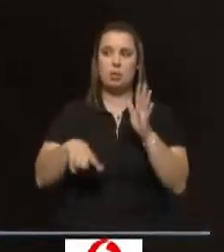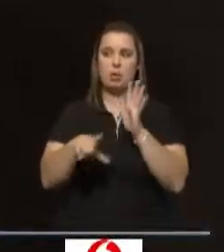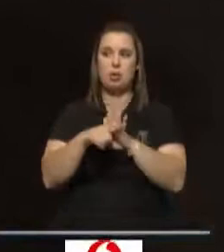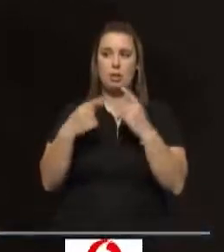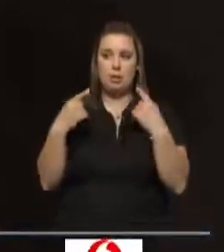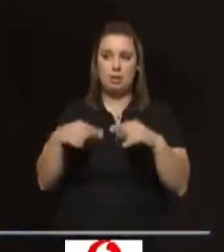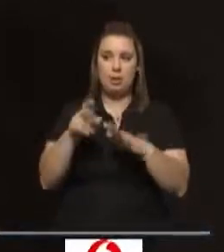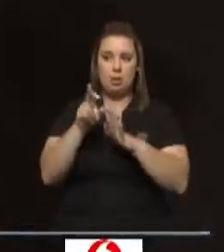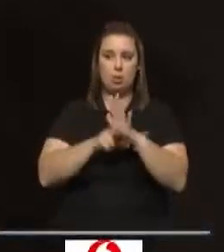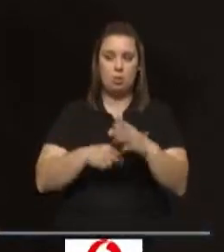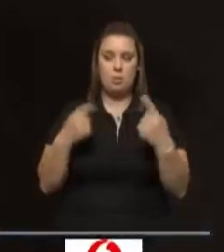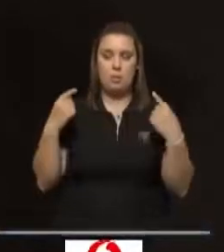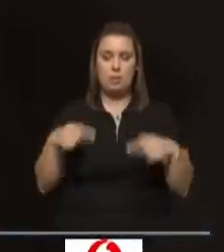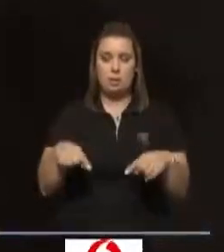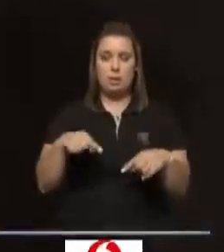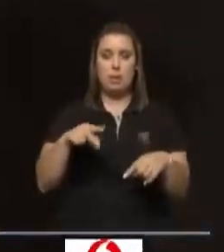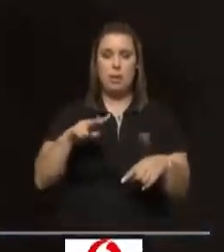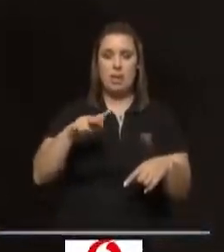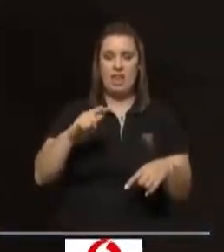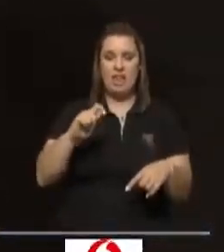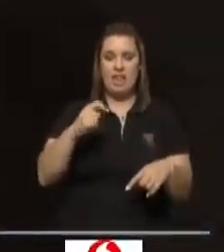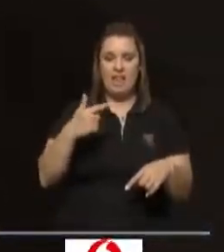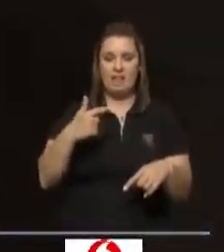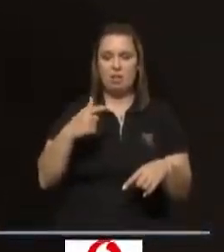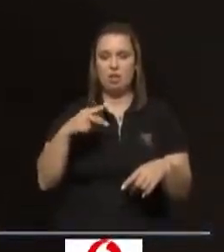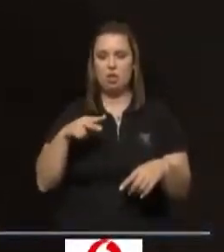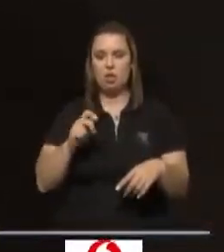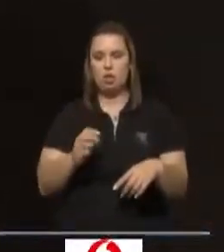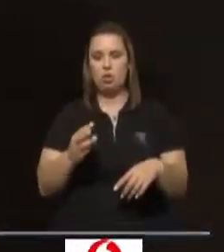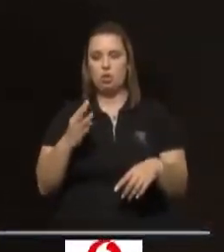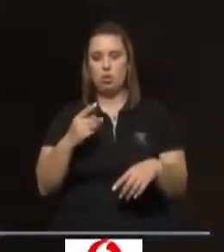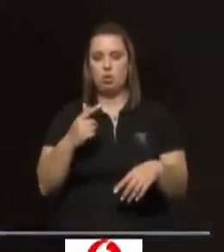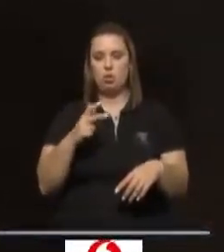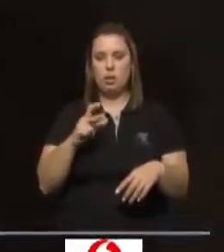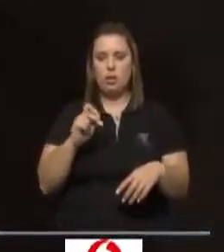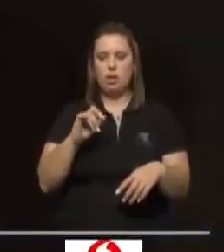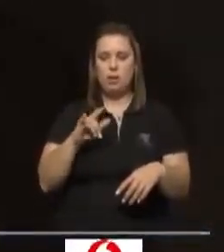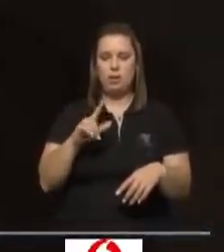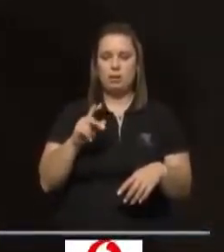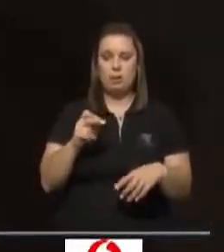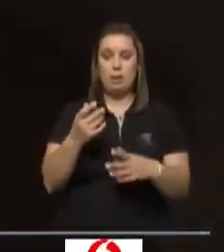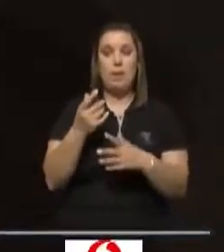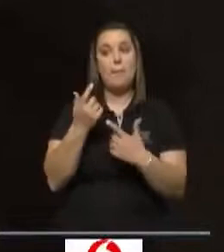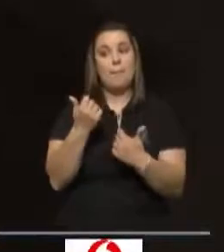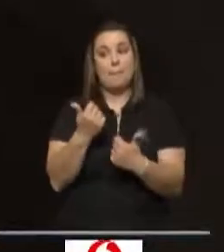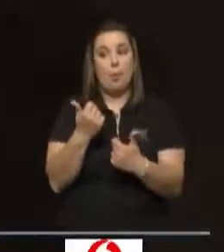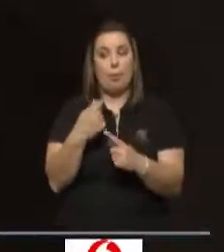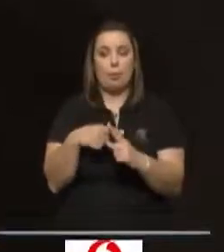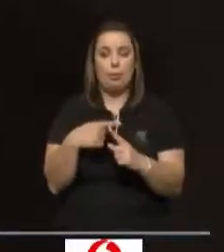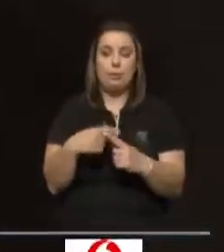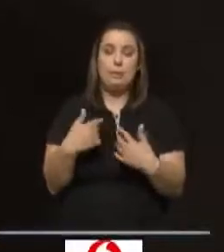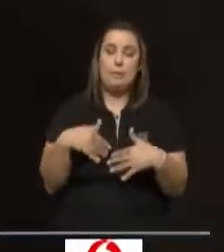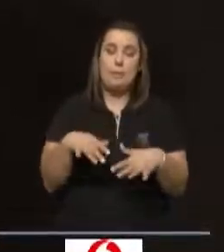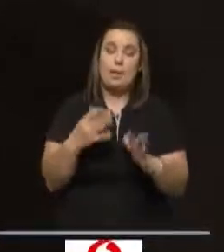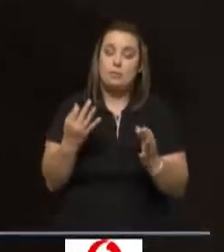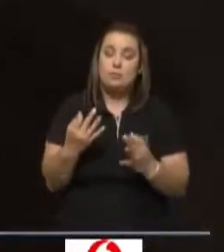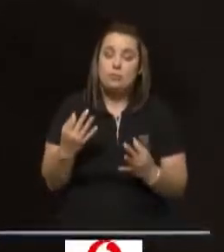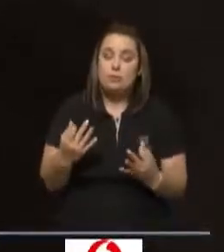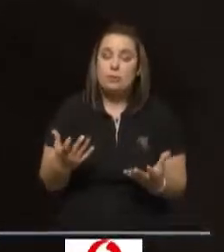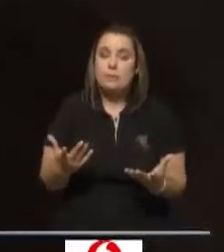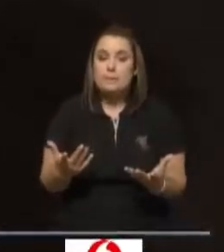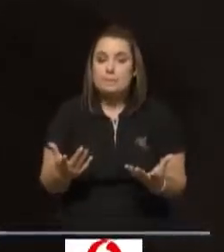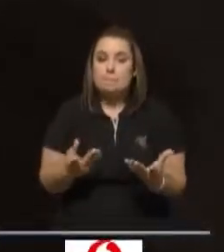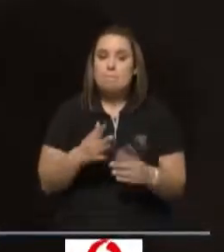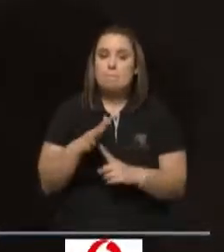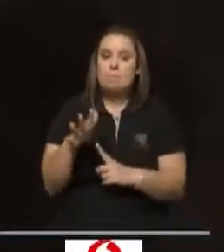Well, we have to do it because there are laws and regulations. That's the net neutrality, which is